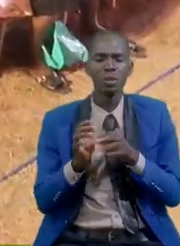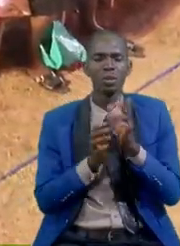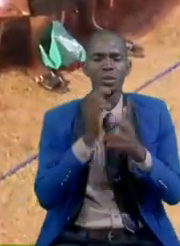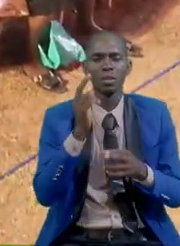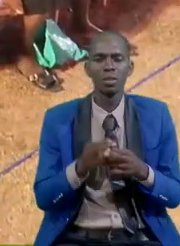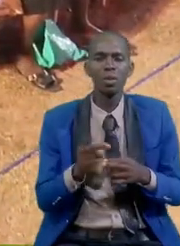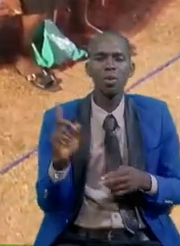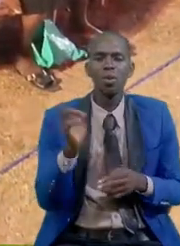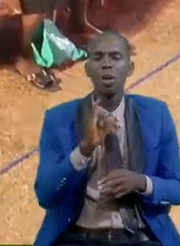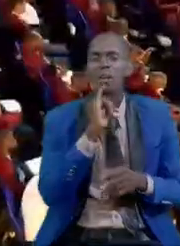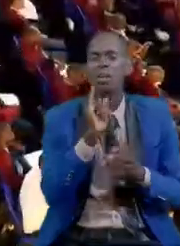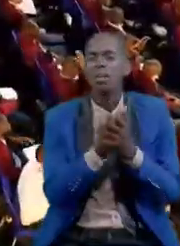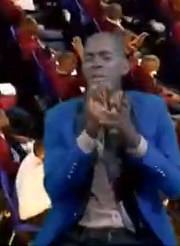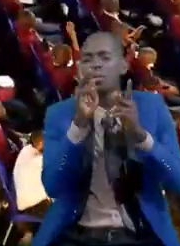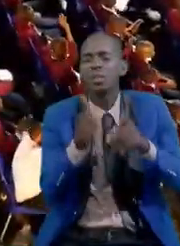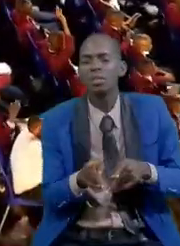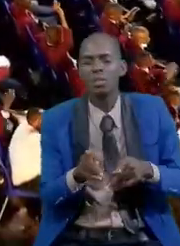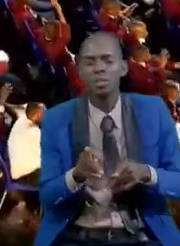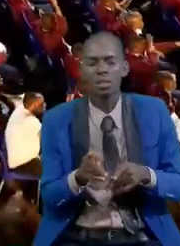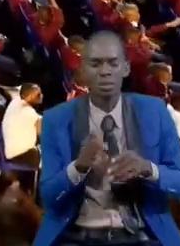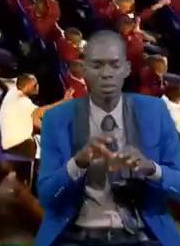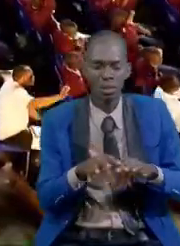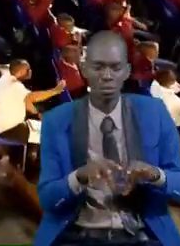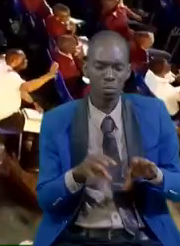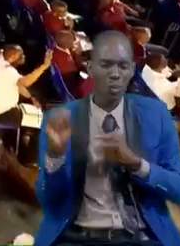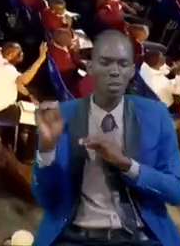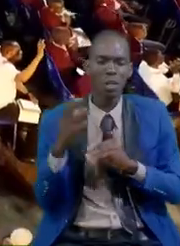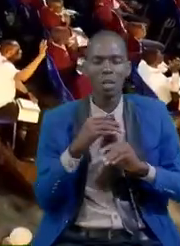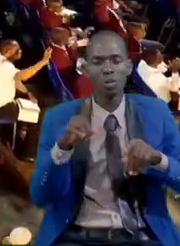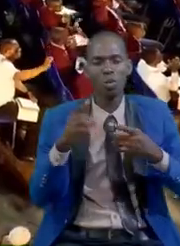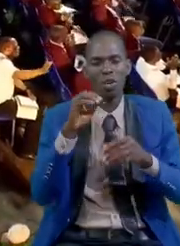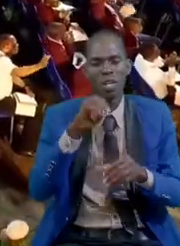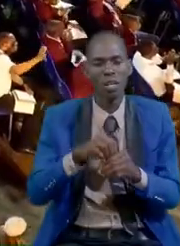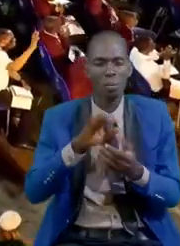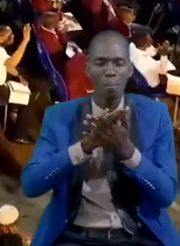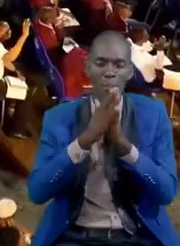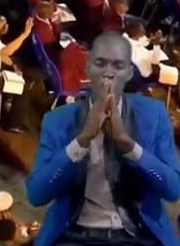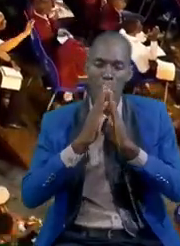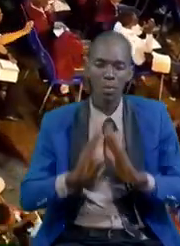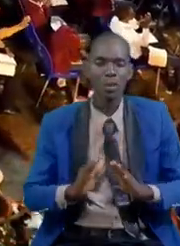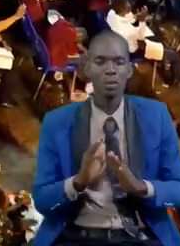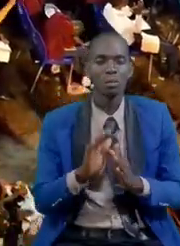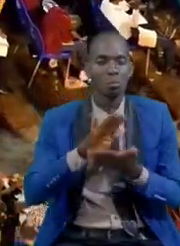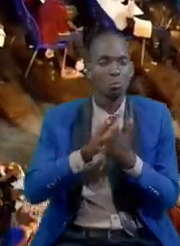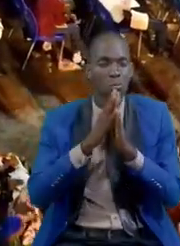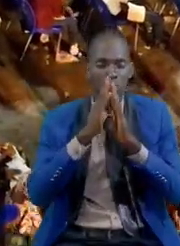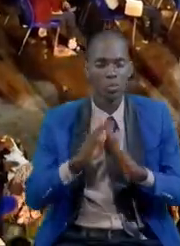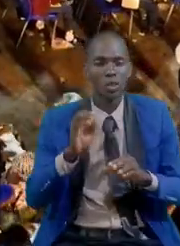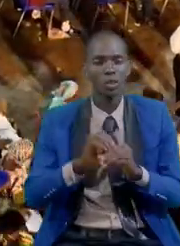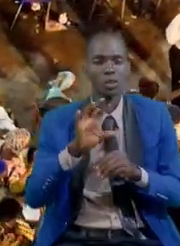What is it there? Depart and go in peace. Peace in your